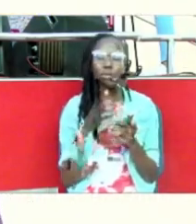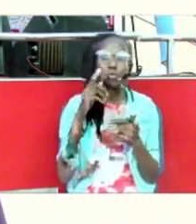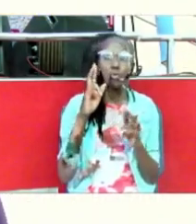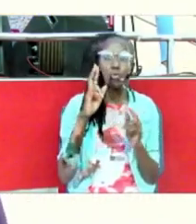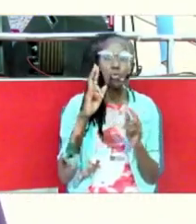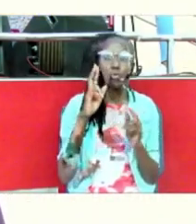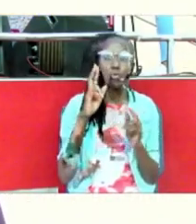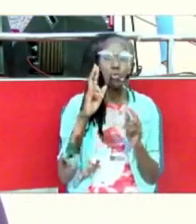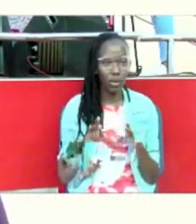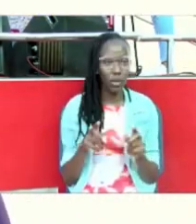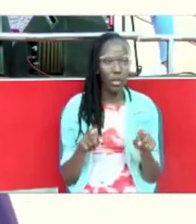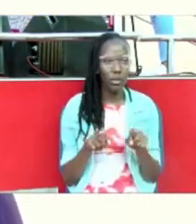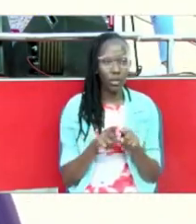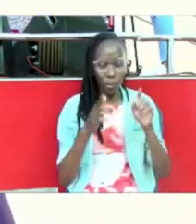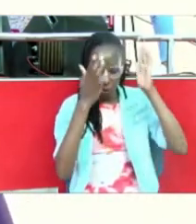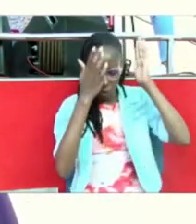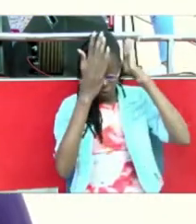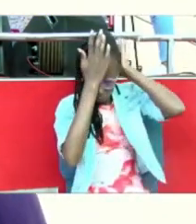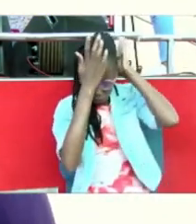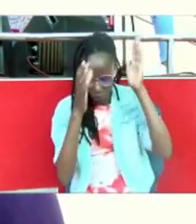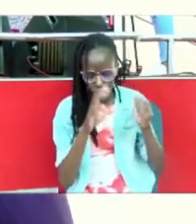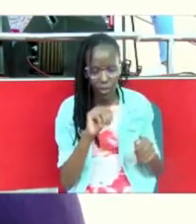And even our bishop and our mom